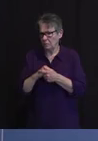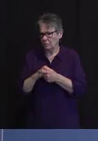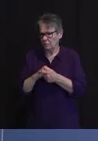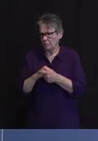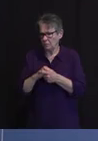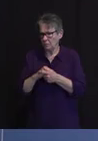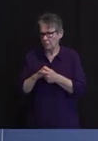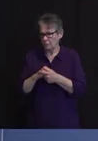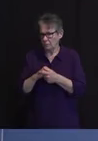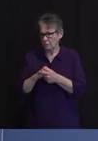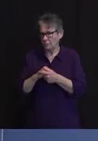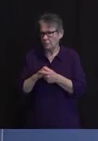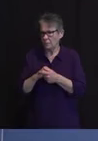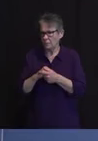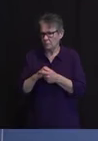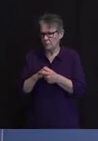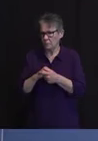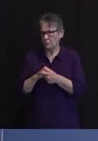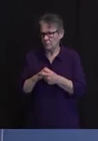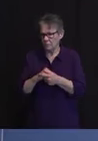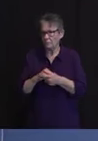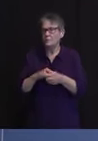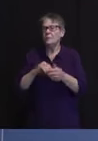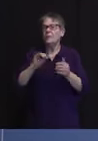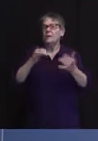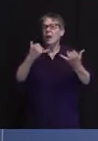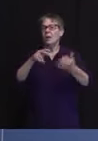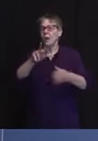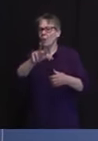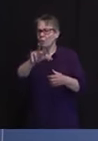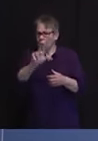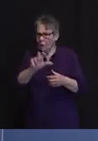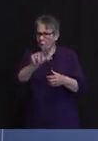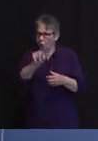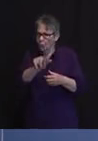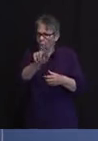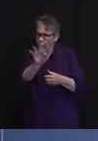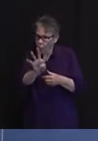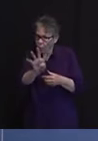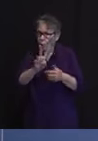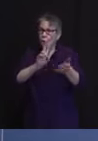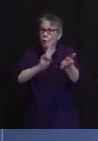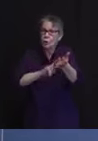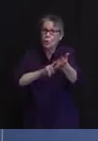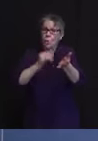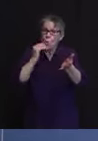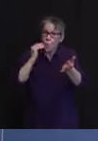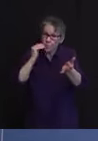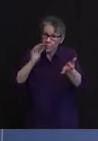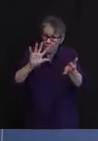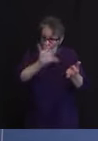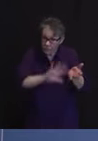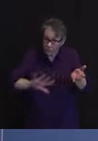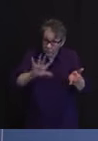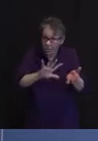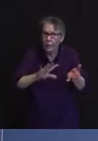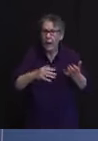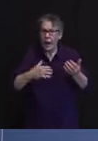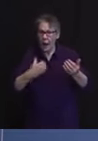facilities. That's out of 375 nursing homes and about 200 assisted living